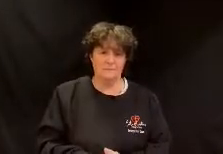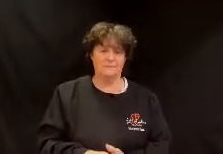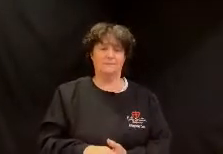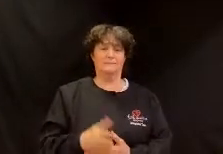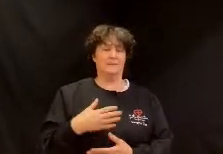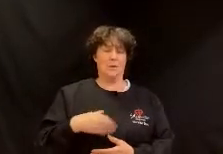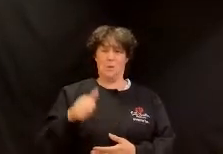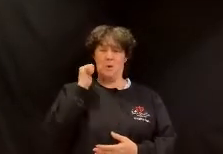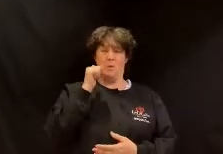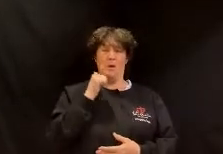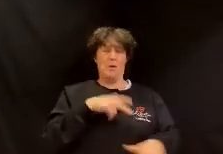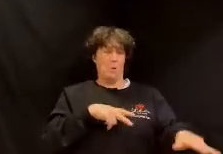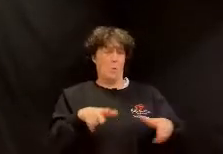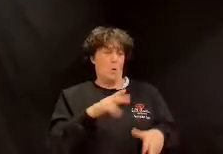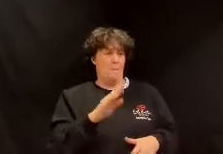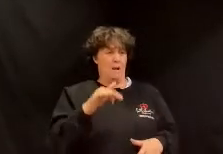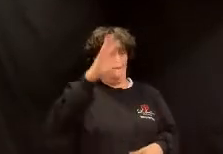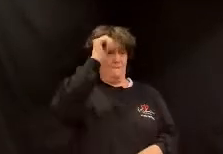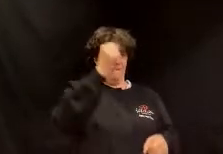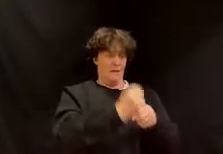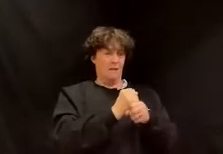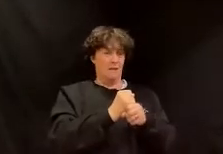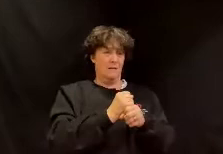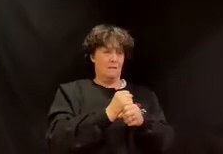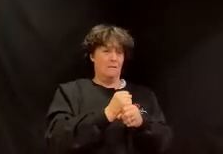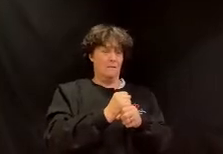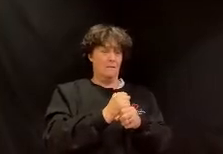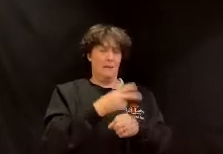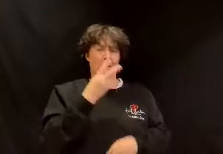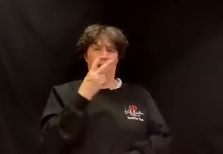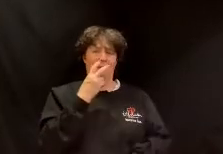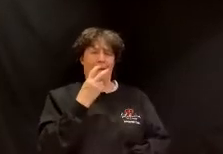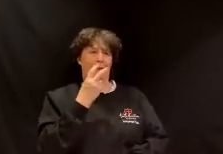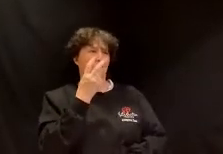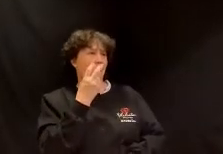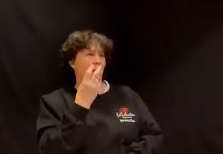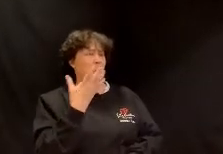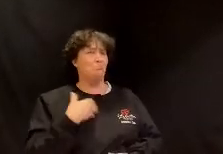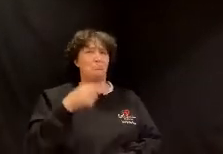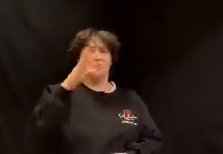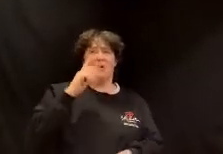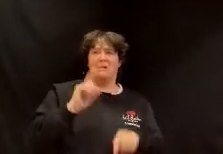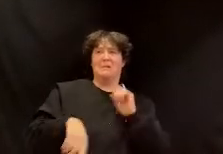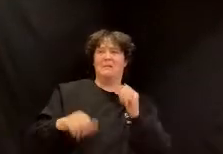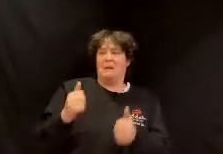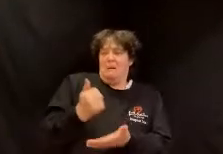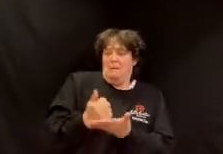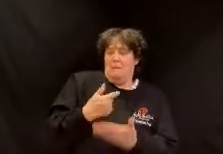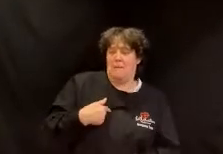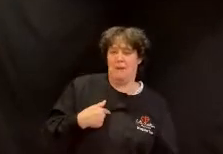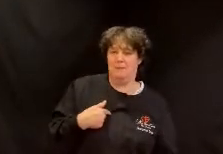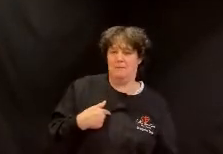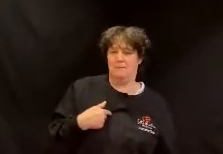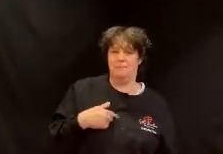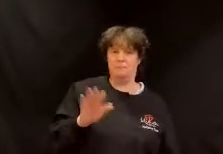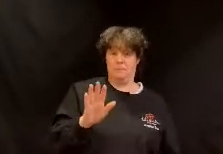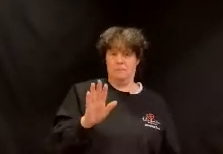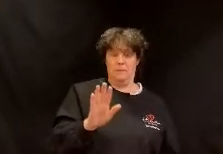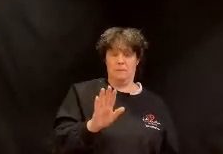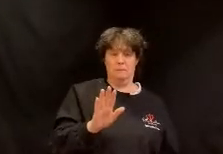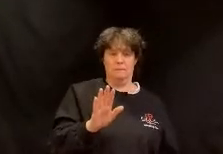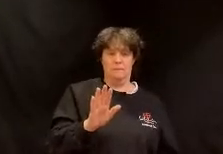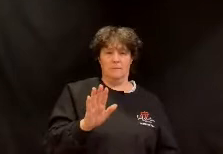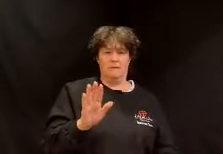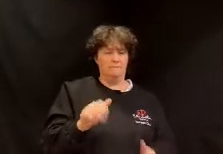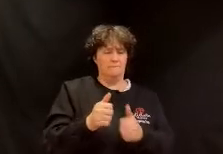I won't be able to walk by faith because I'll all the time be in doubt whether God wants to help me or not. I'll tell you what. Follow